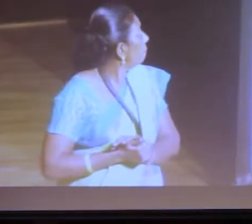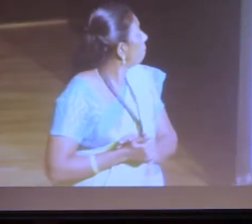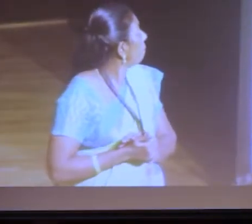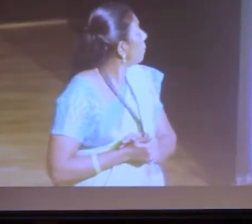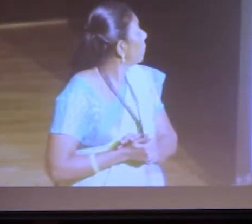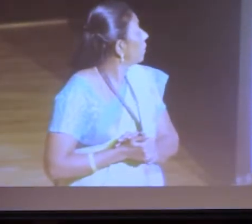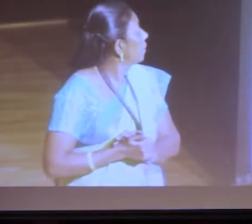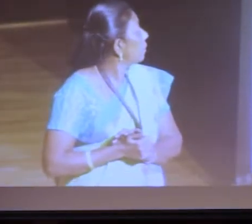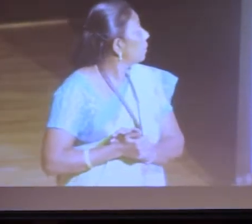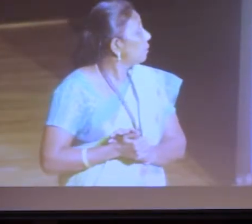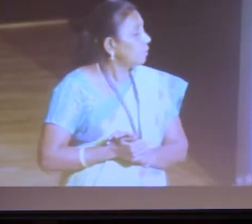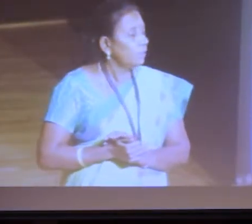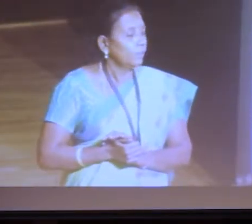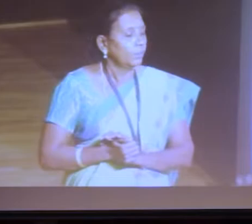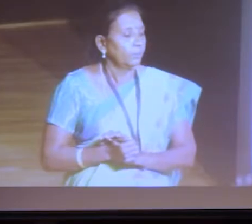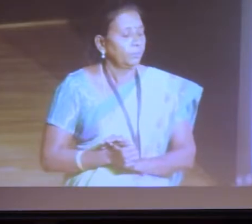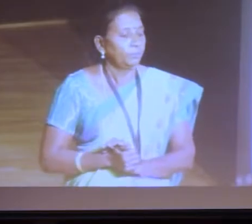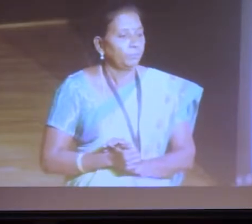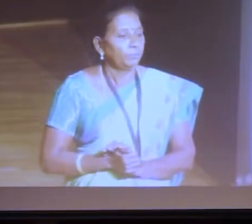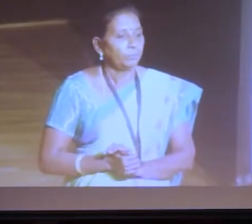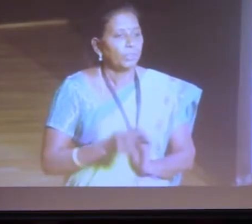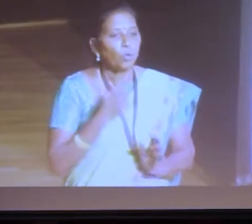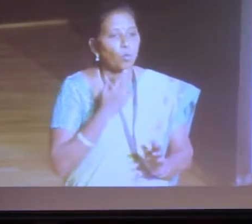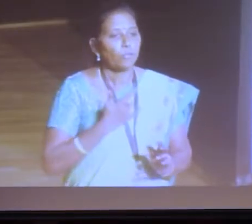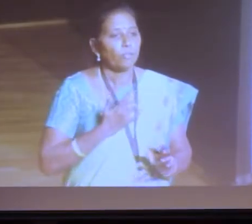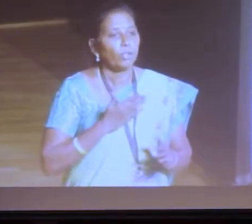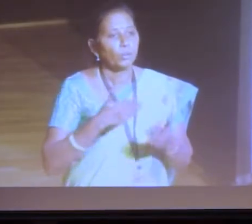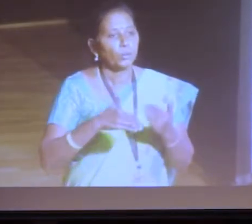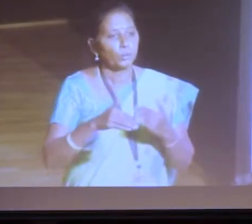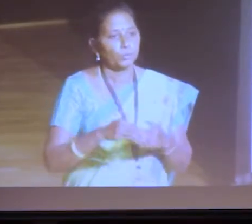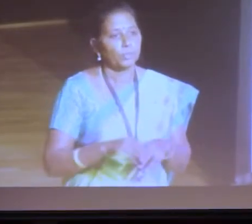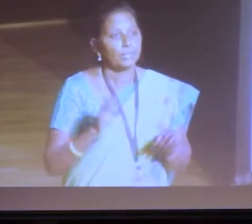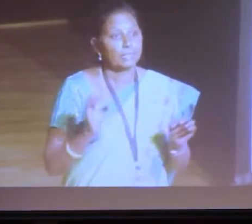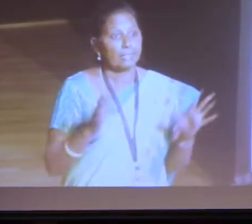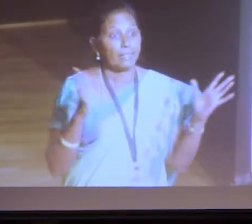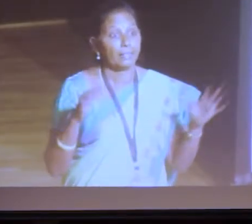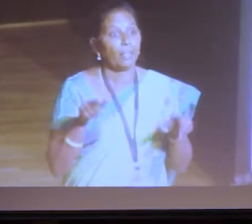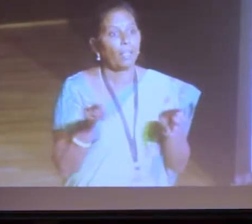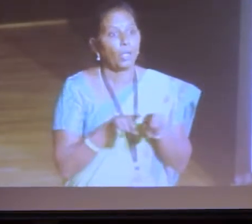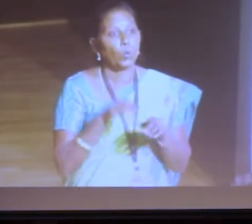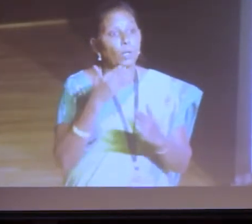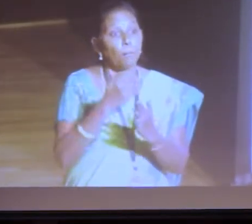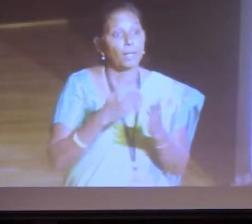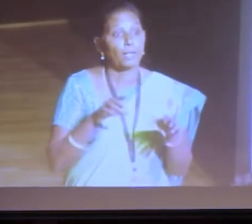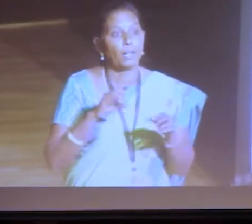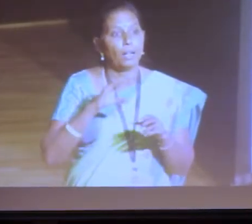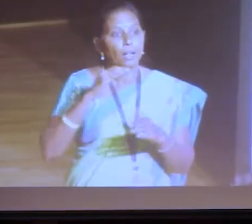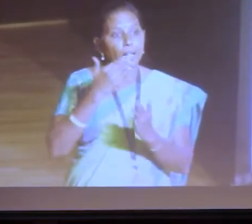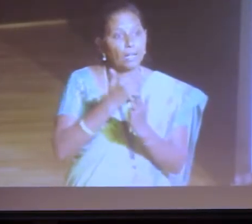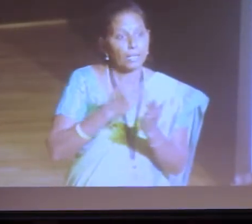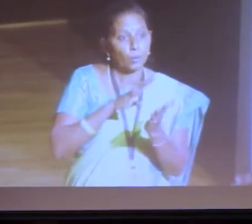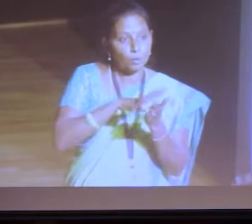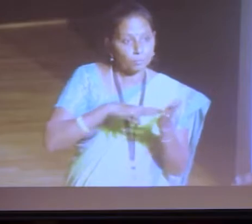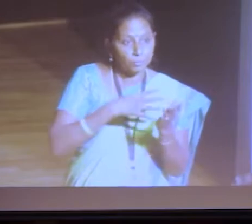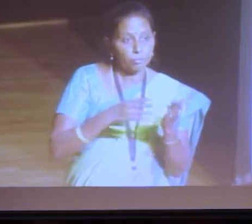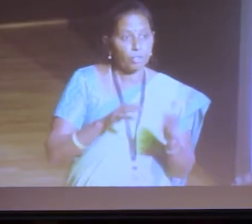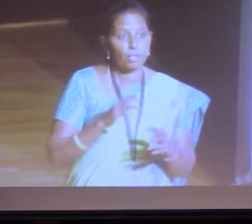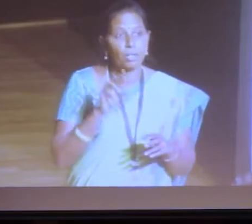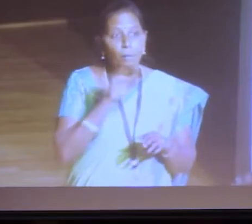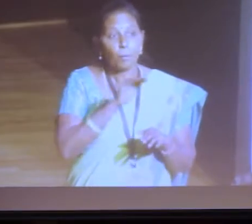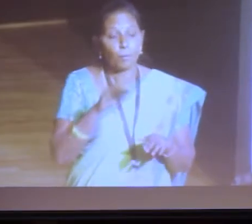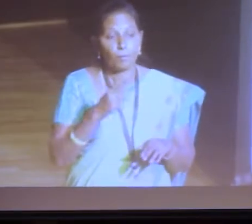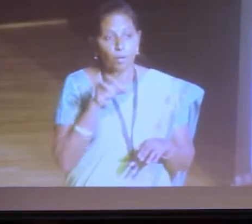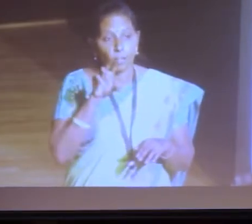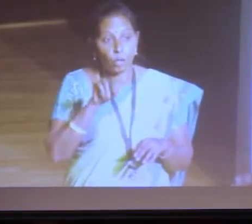for grades 1 to 8. And what we want to do is to create an equal and parallel curriculum for people who are non-visual